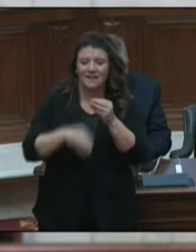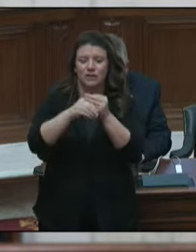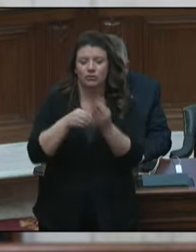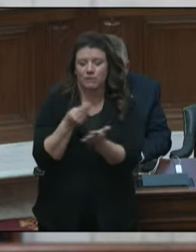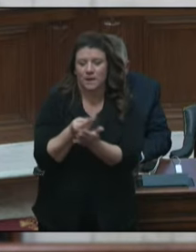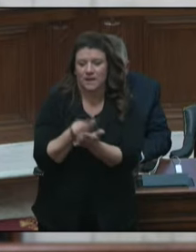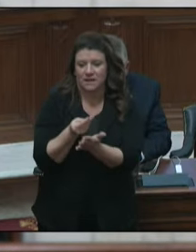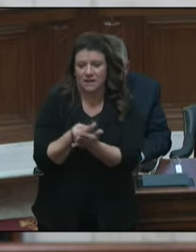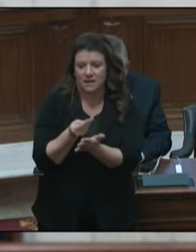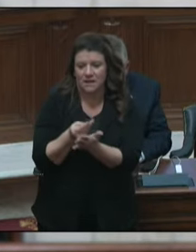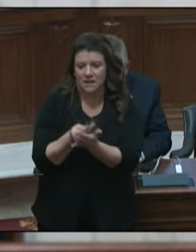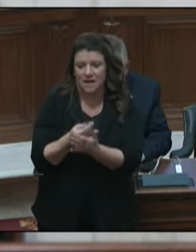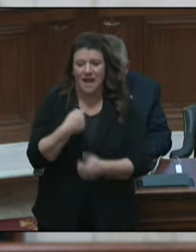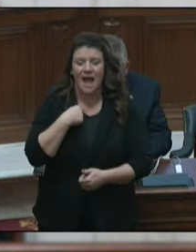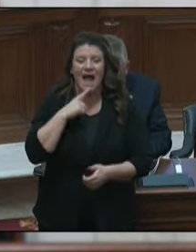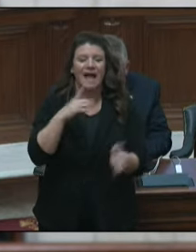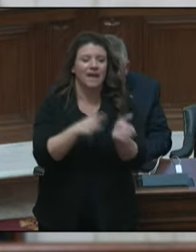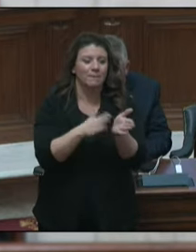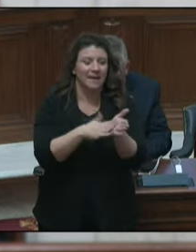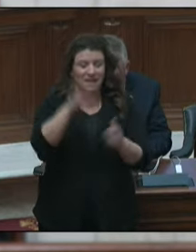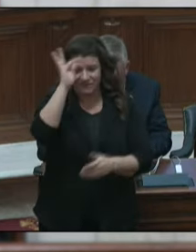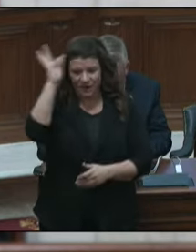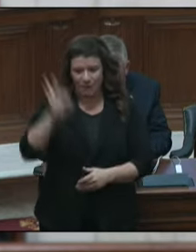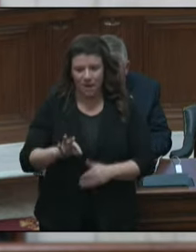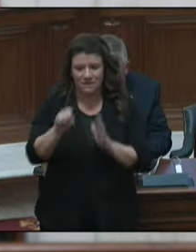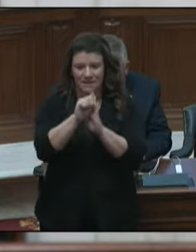funding. I commend